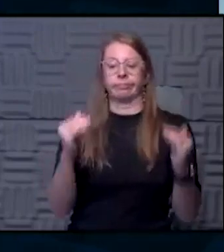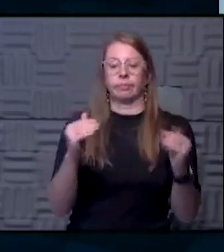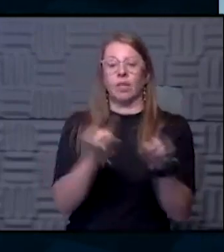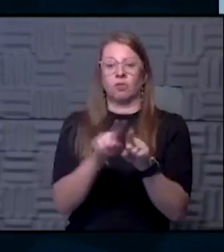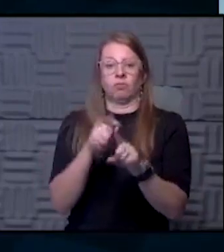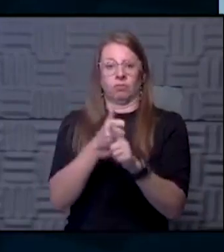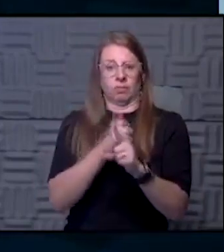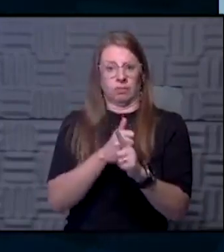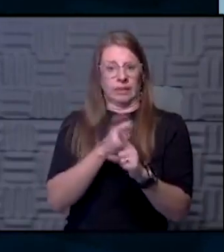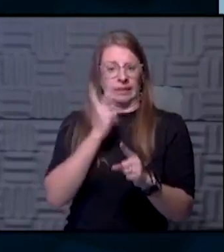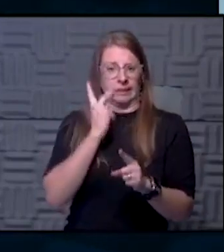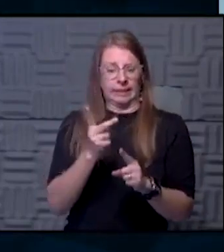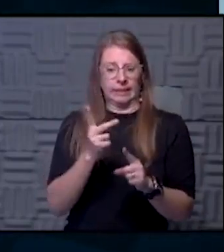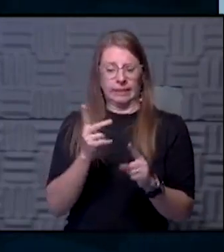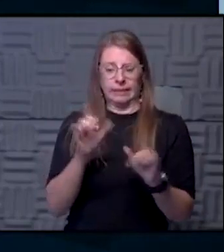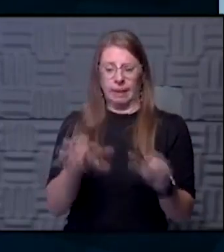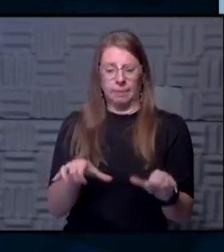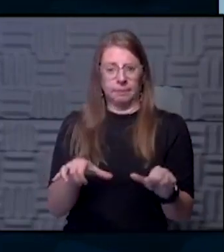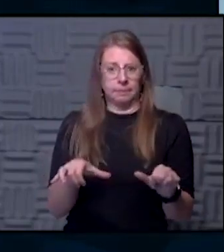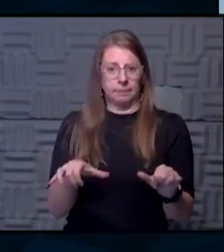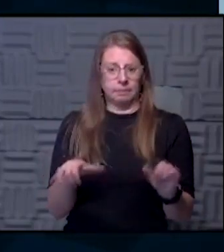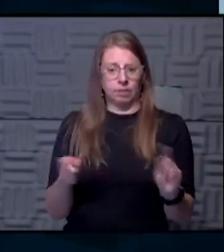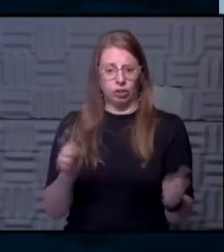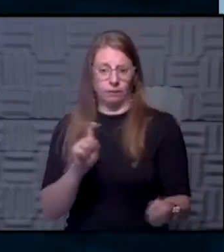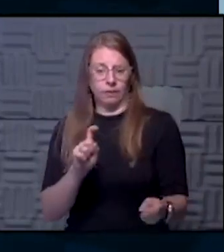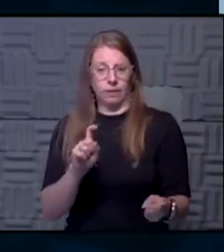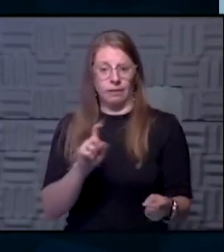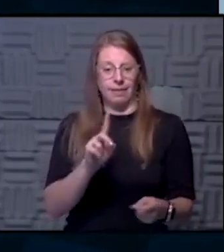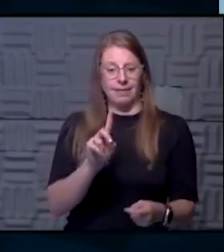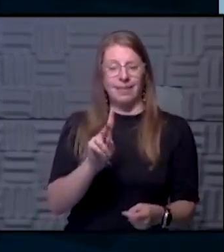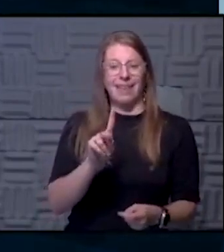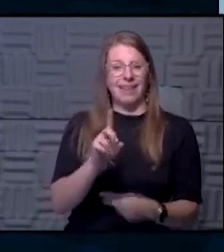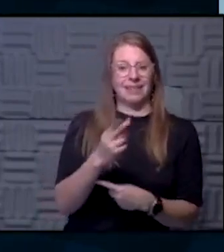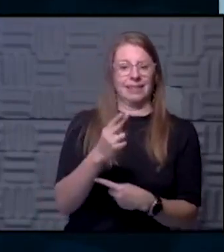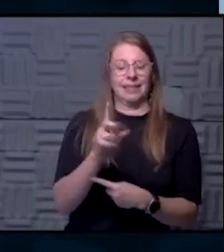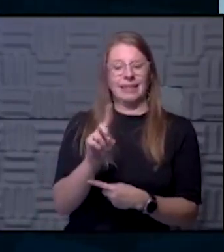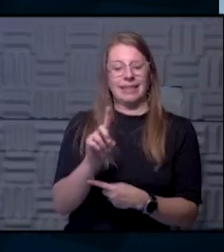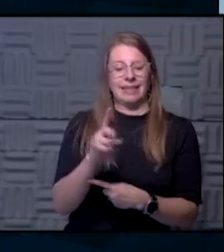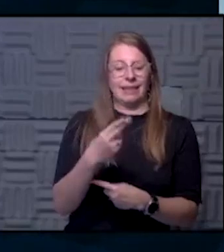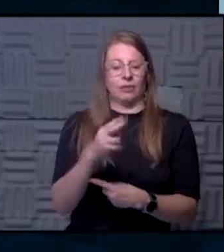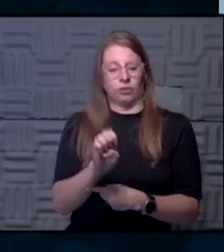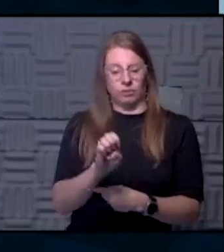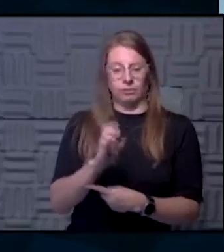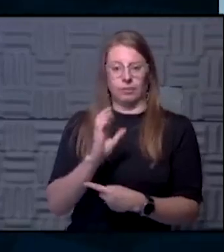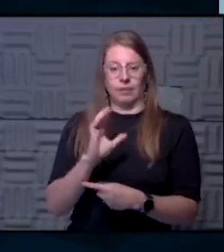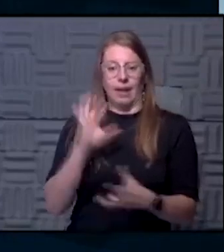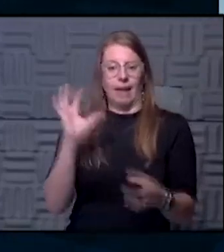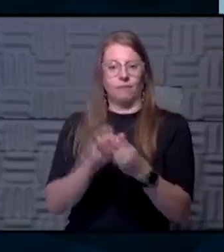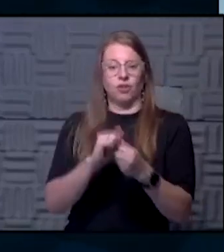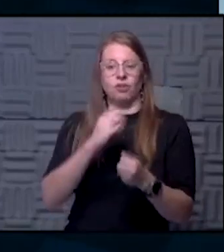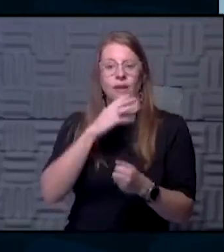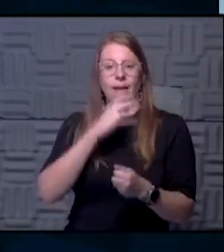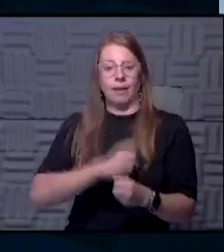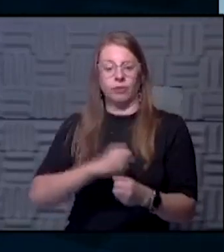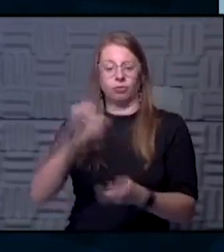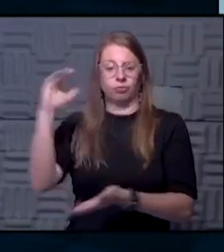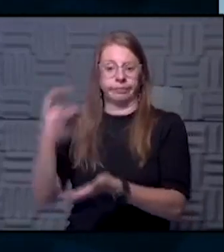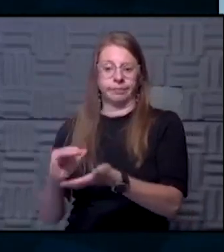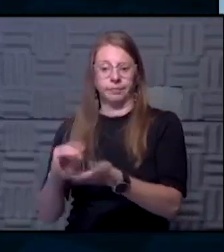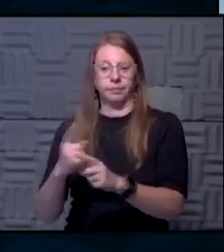you seen the same shift at KDHE that we're seeing in the hospital, where our average age dropped by about 10 years or so from